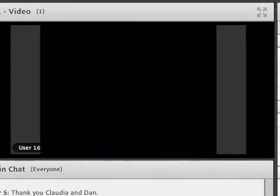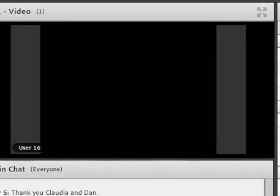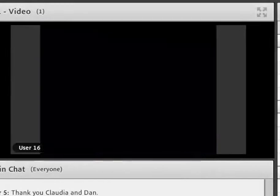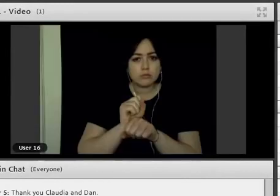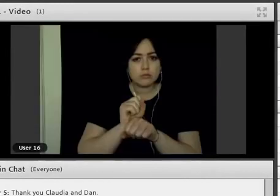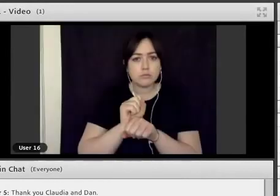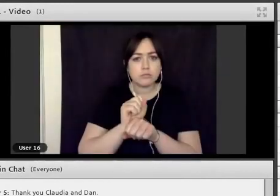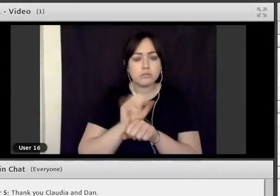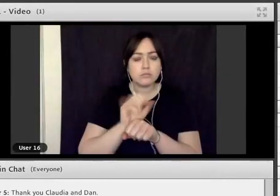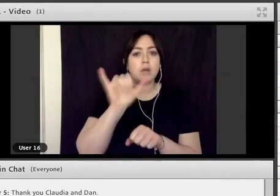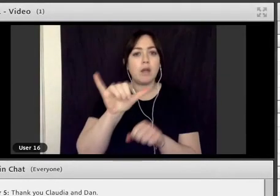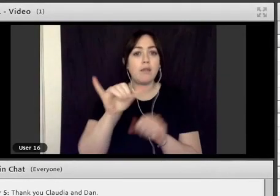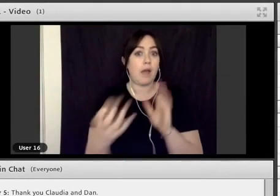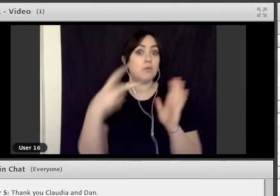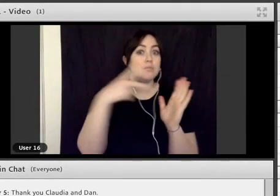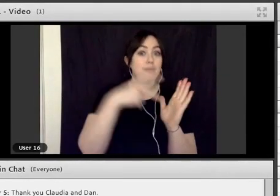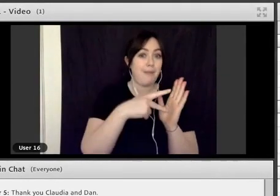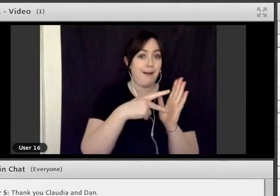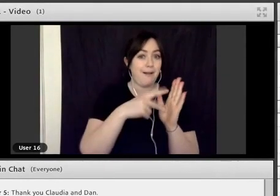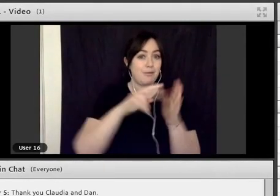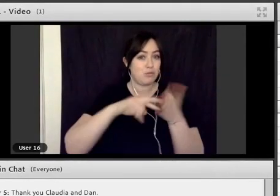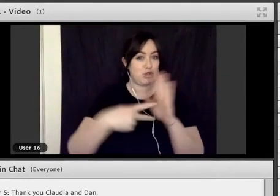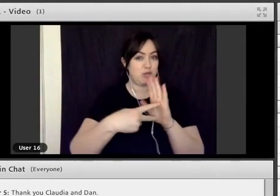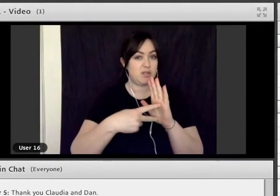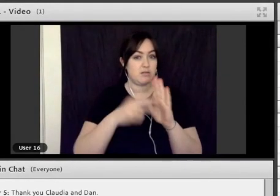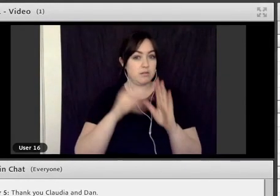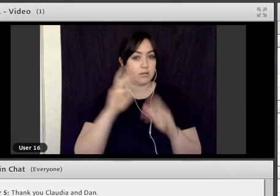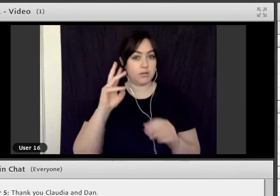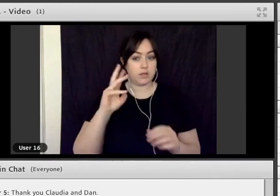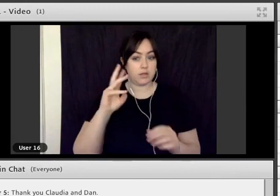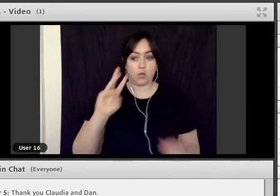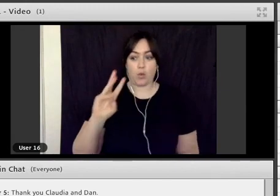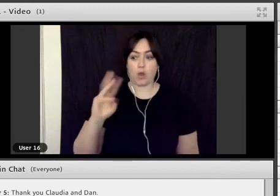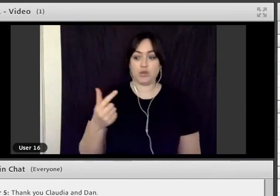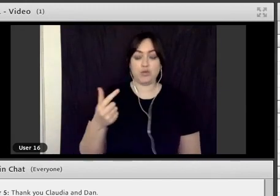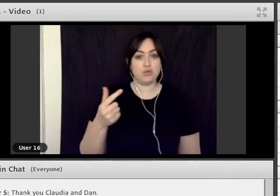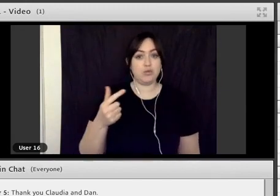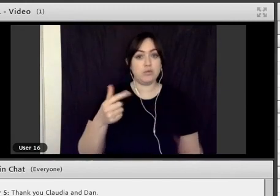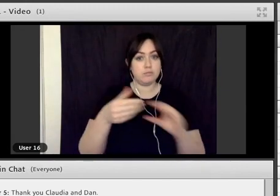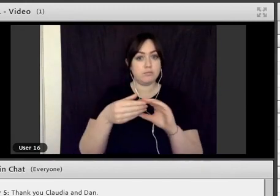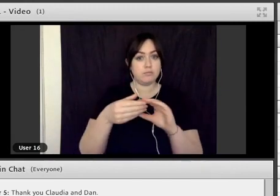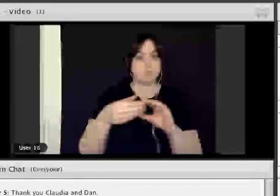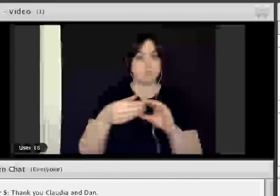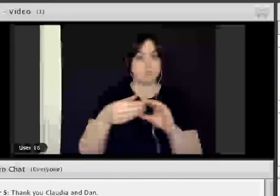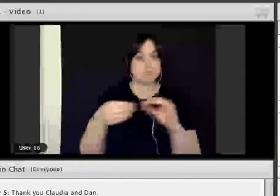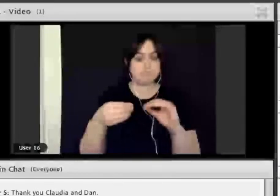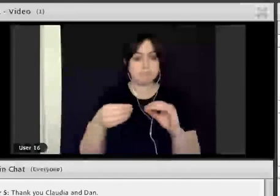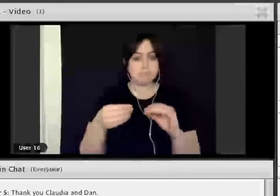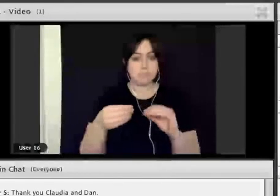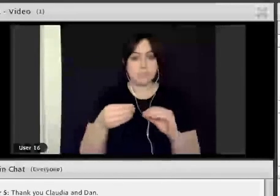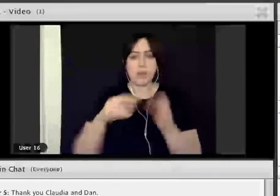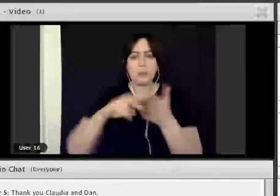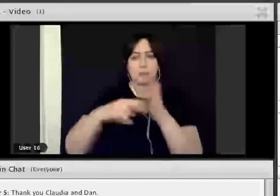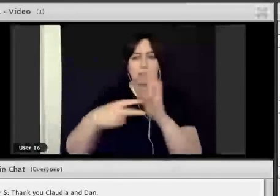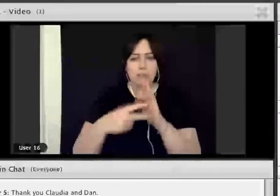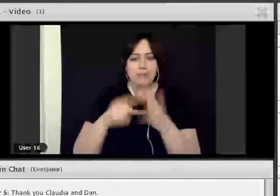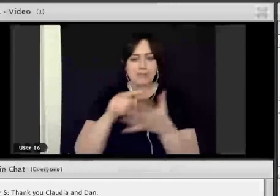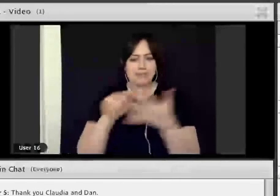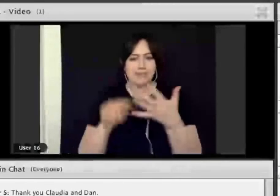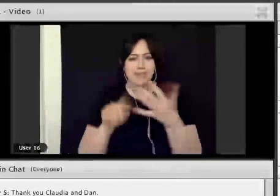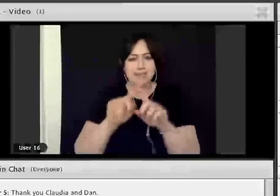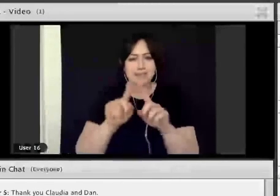Washington Group created some of these tools. We mentioned at the beginning that they're for large